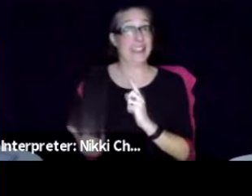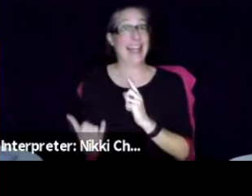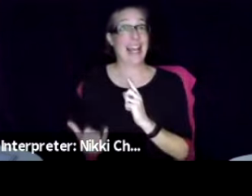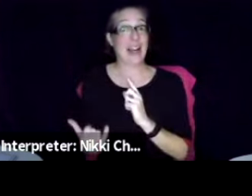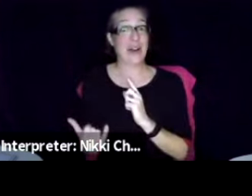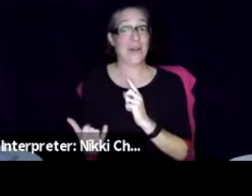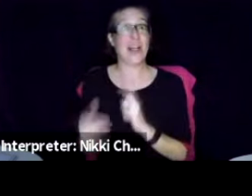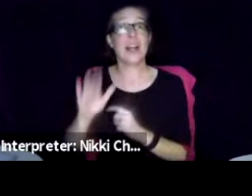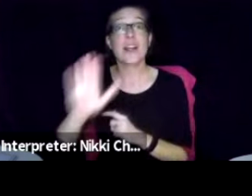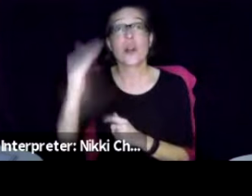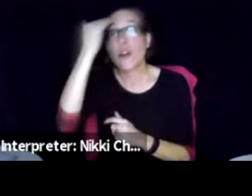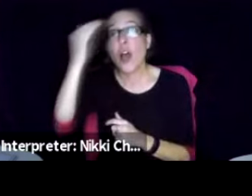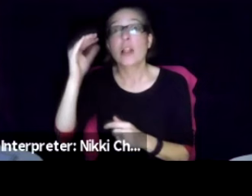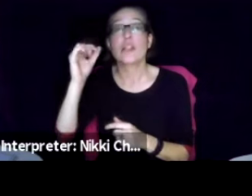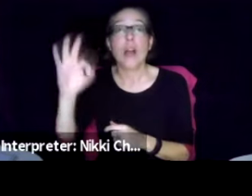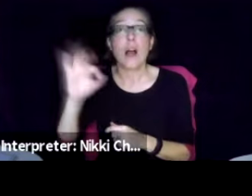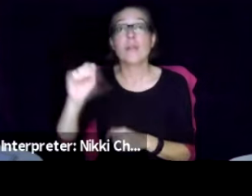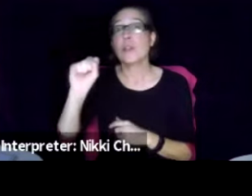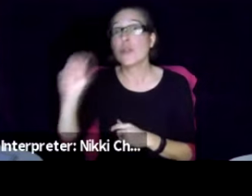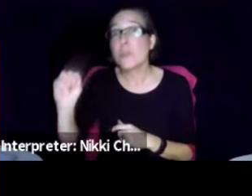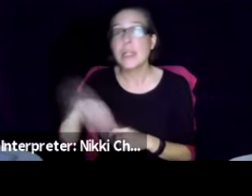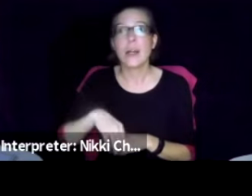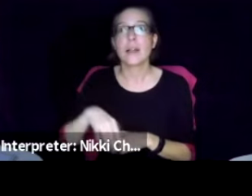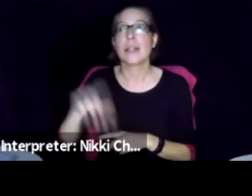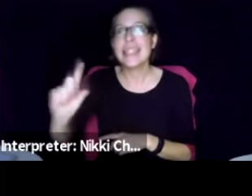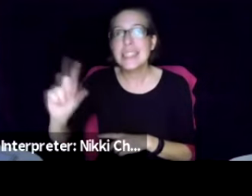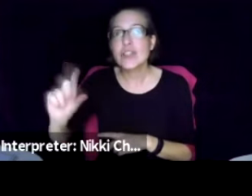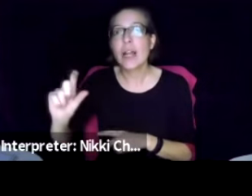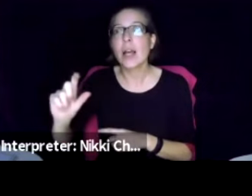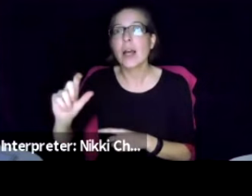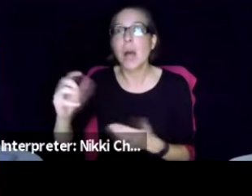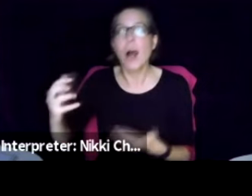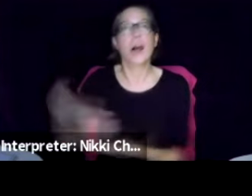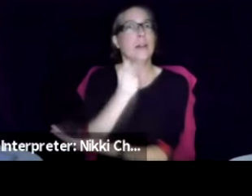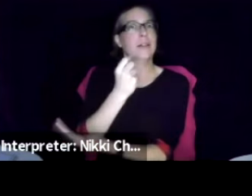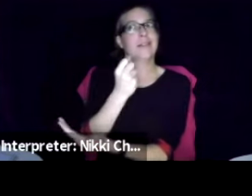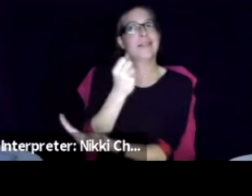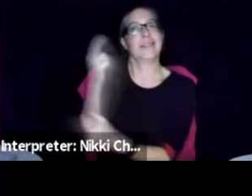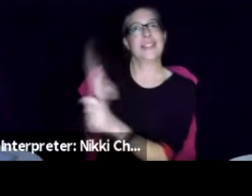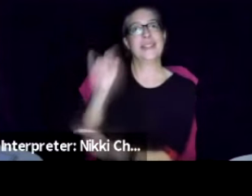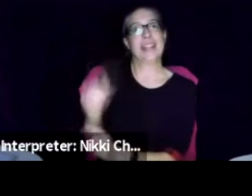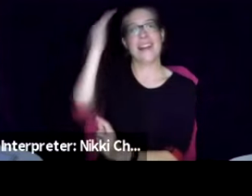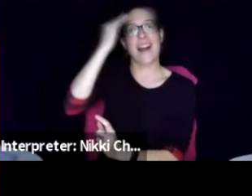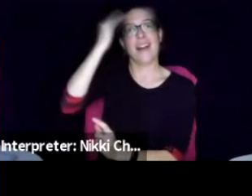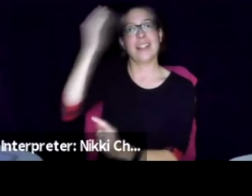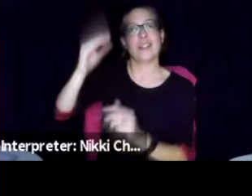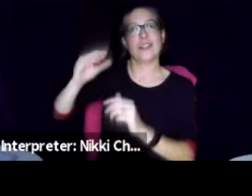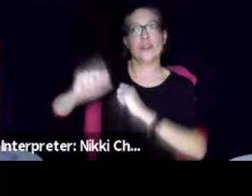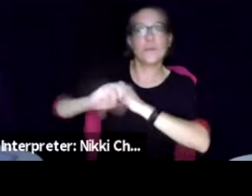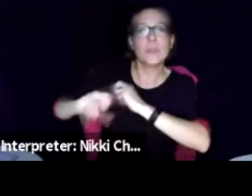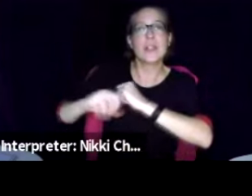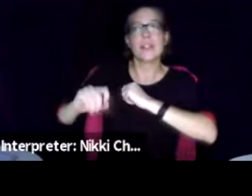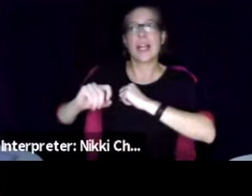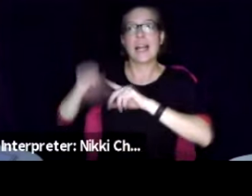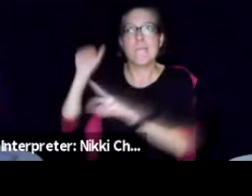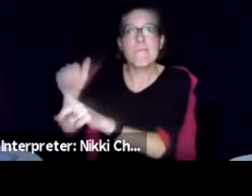social media and Instagram and use your peers and facilitate whatever change that you want to see in your community.